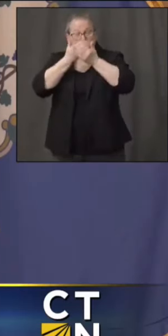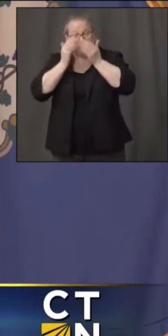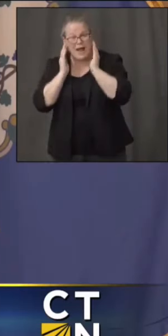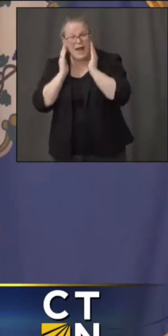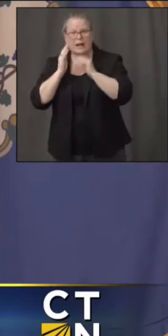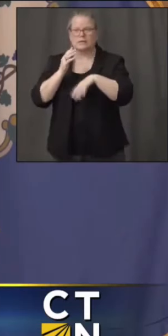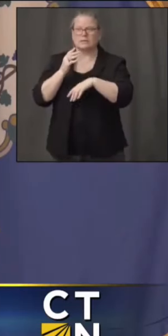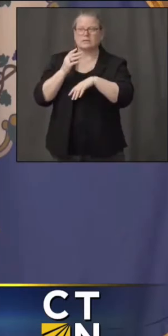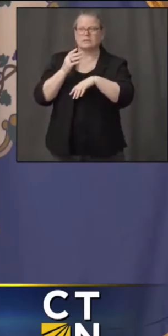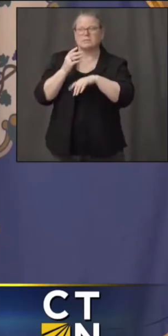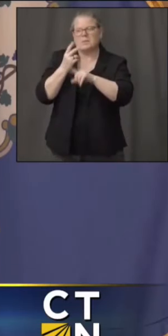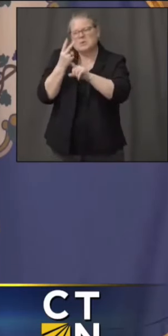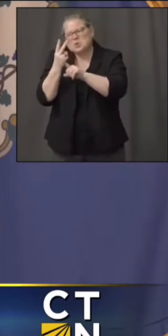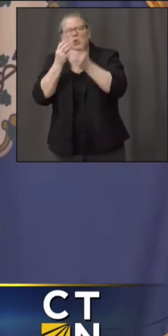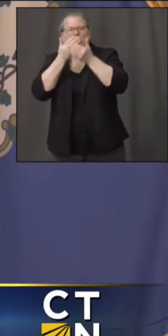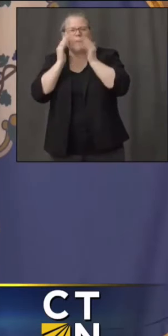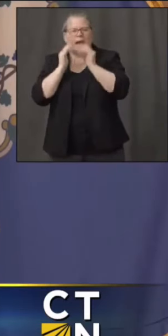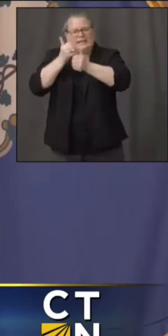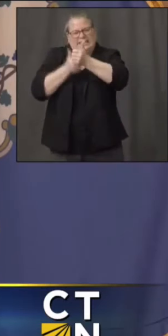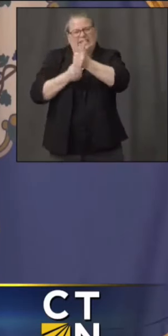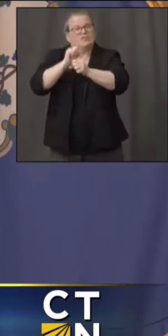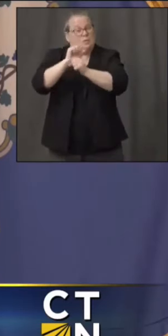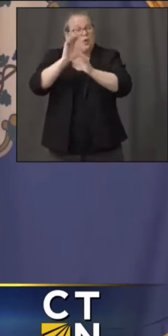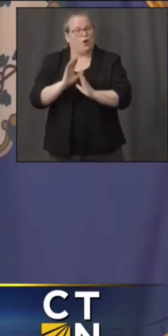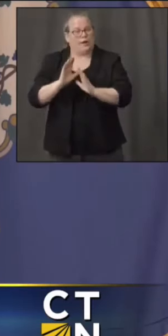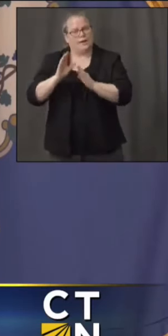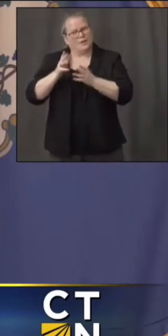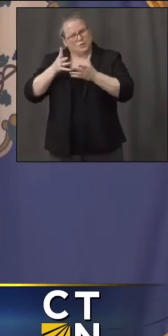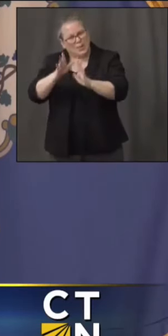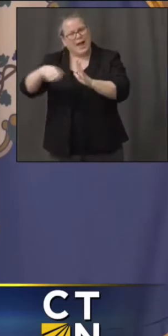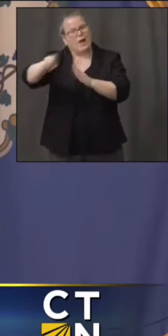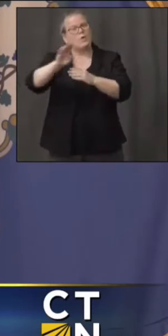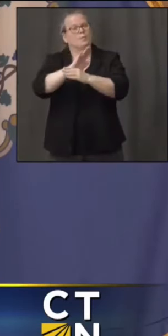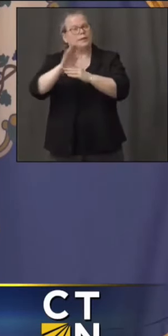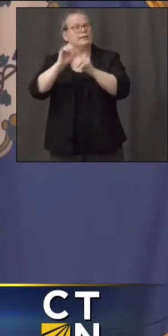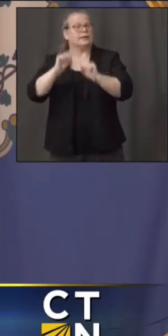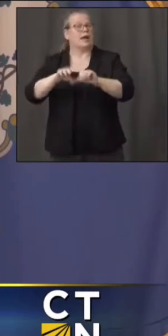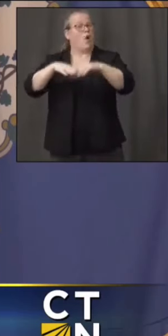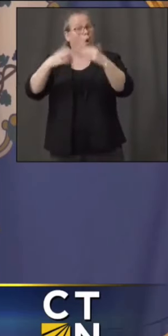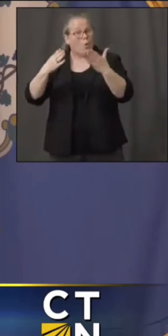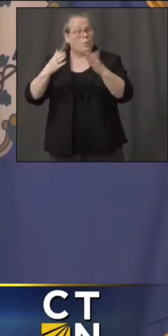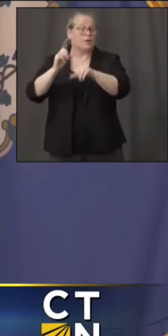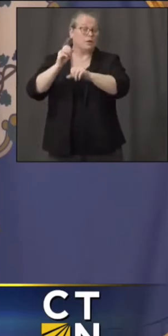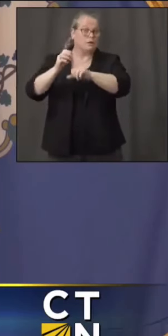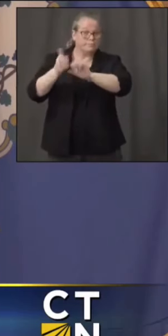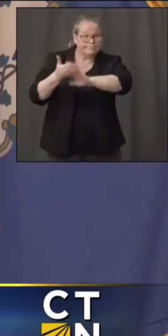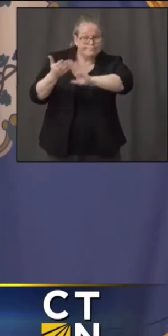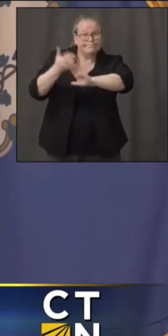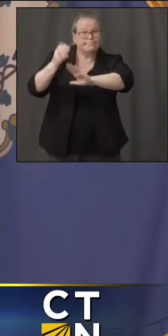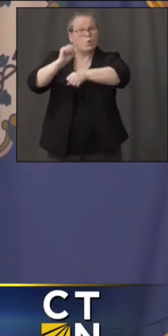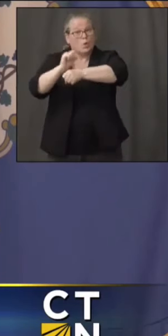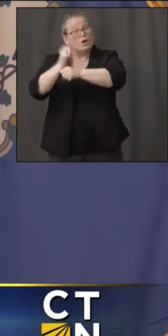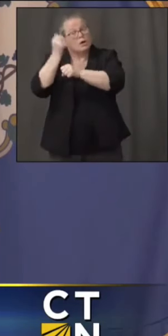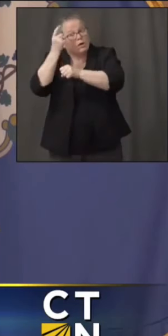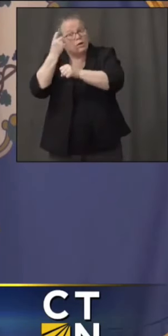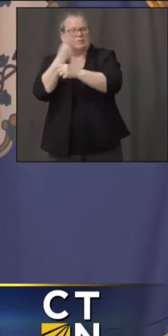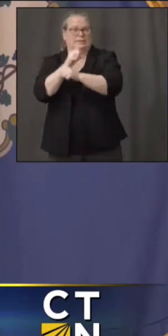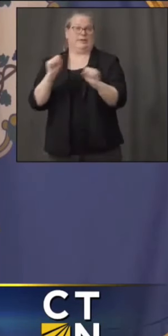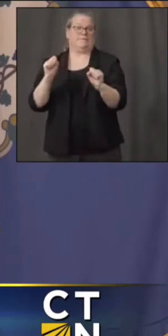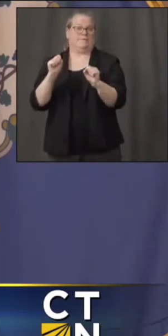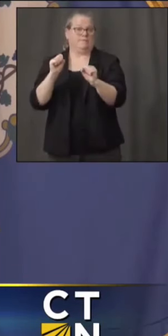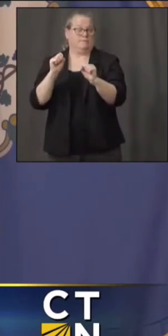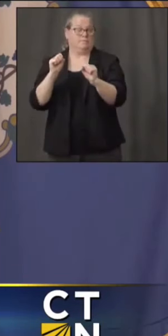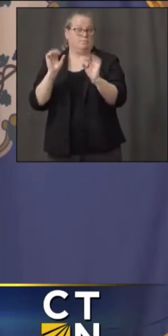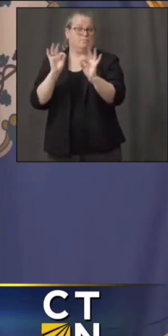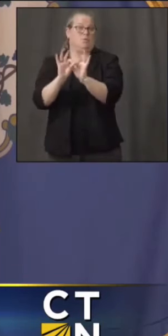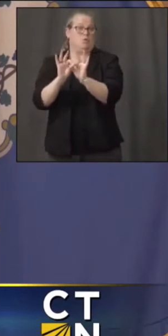employee, just so we can get these businesses going and doing that safely. But another key to being able to operate our